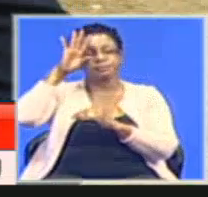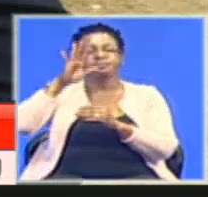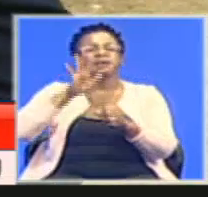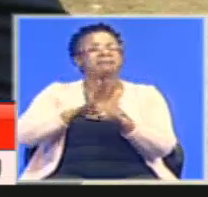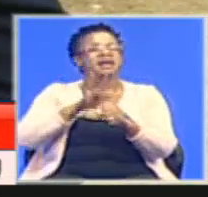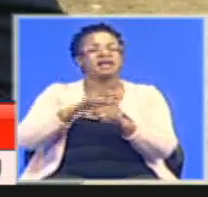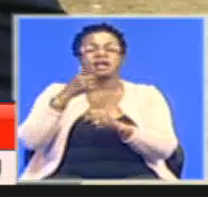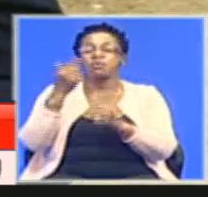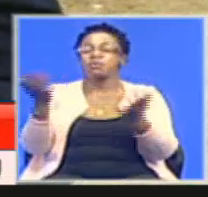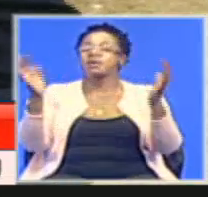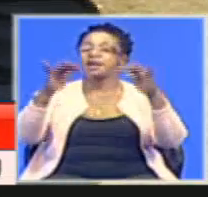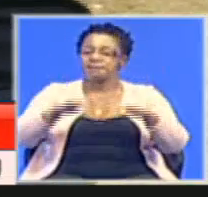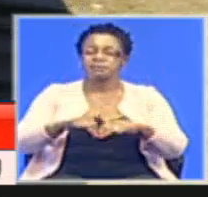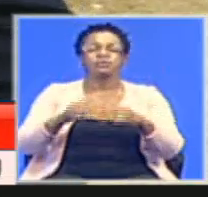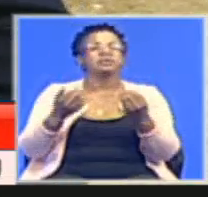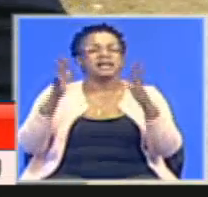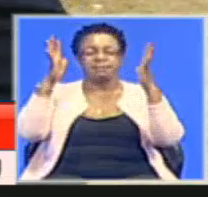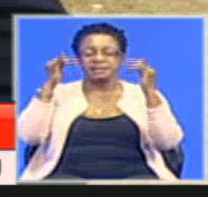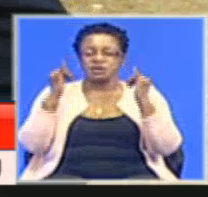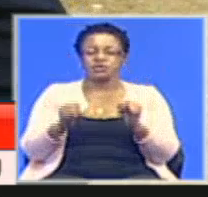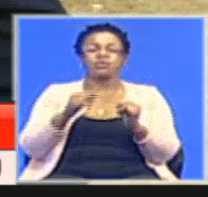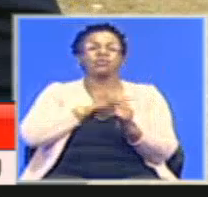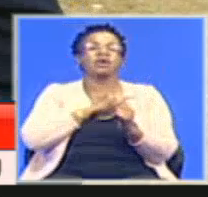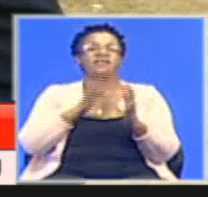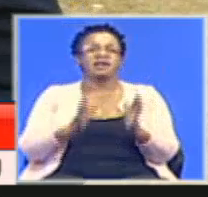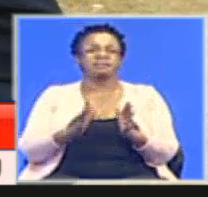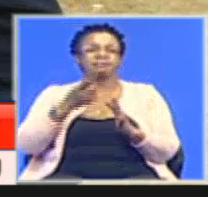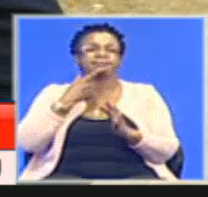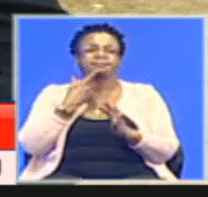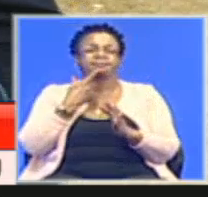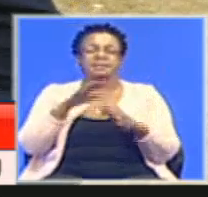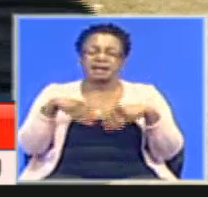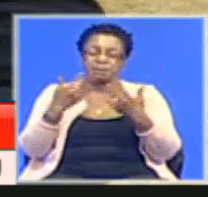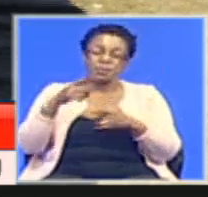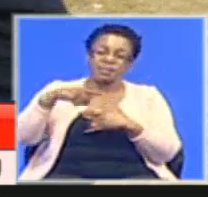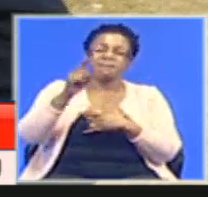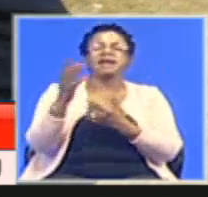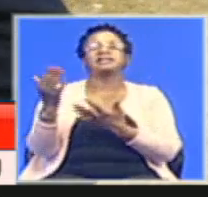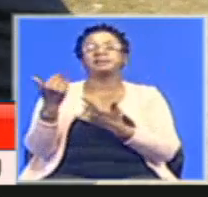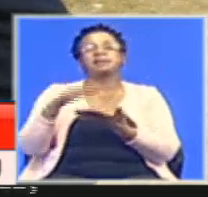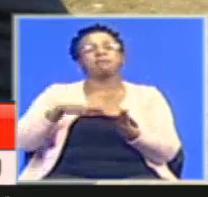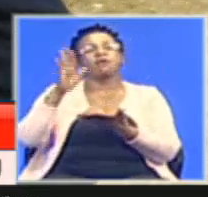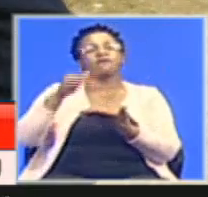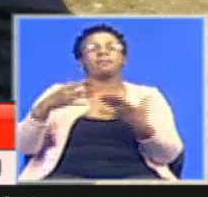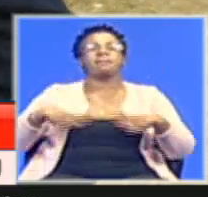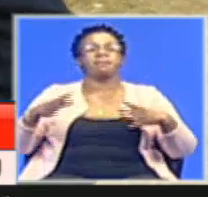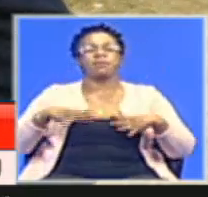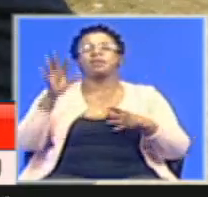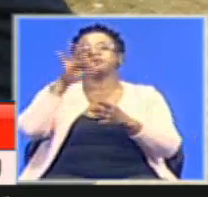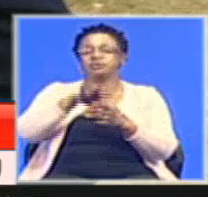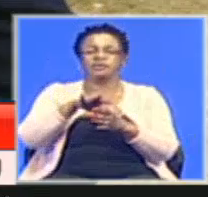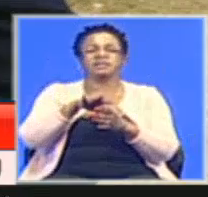gather to celebrate the incoming government, they say it's more about them expecting more from the people they have chosen to do